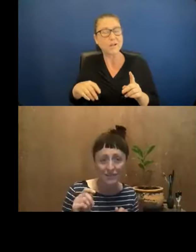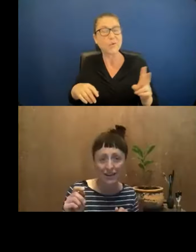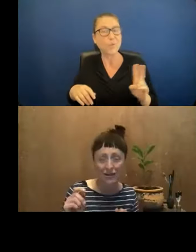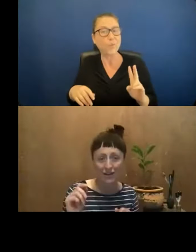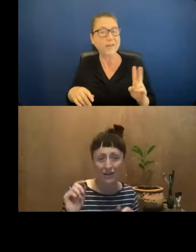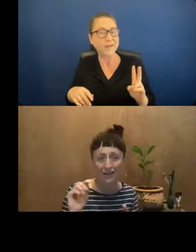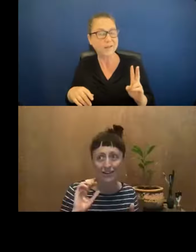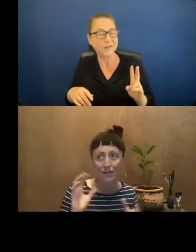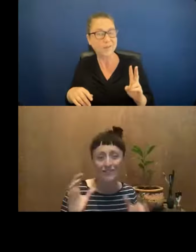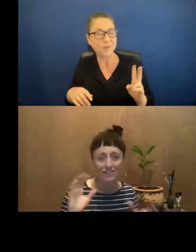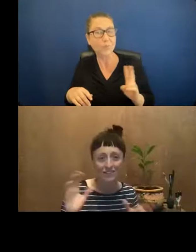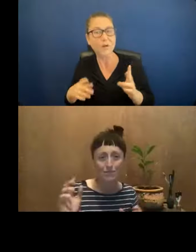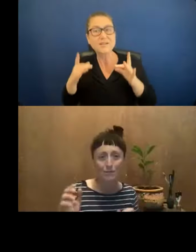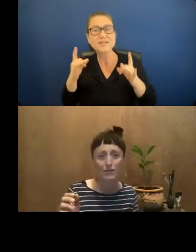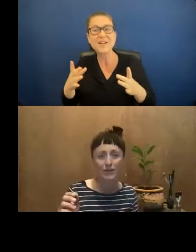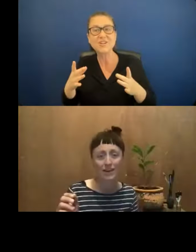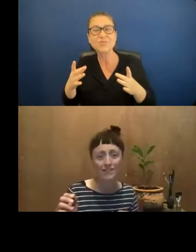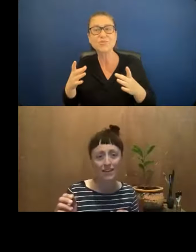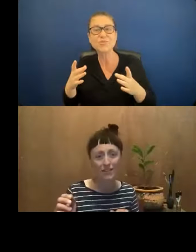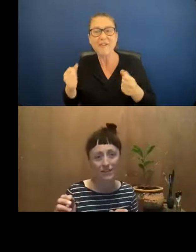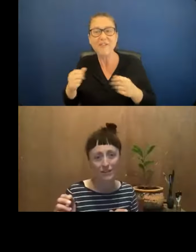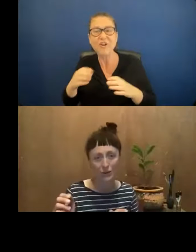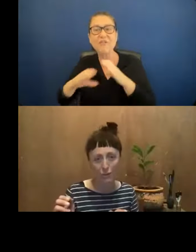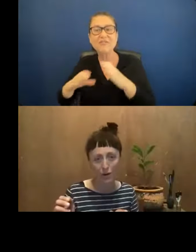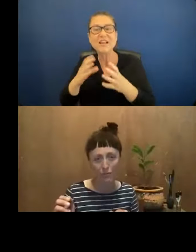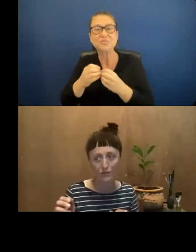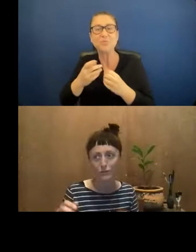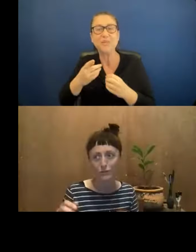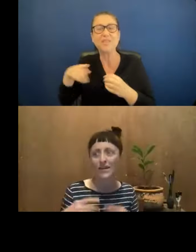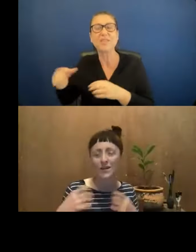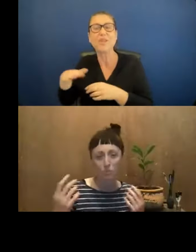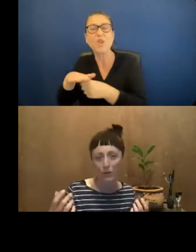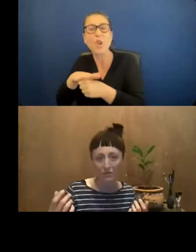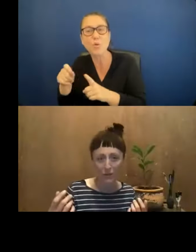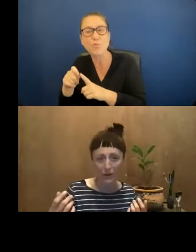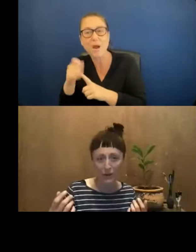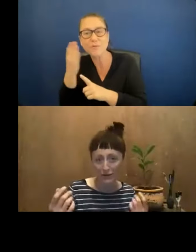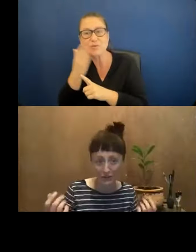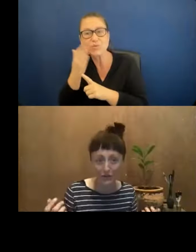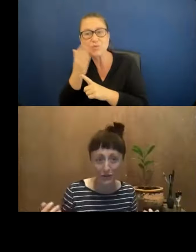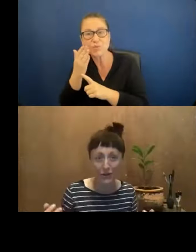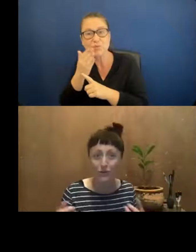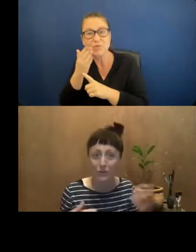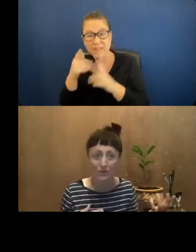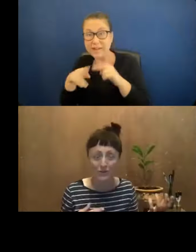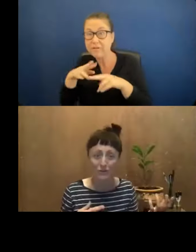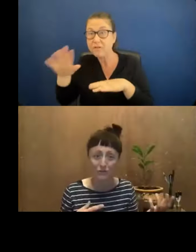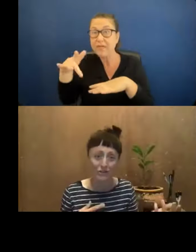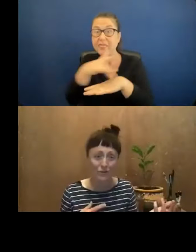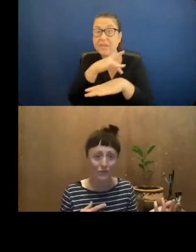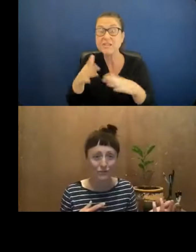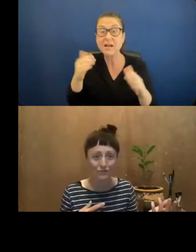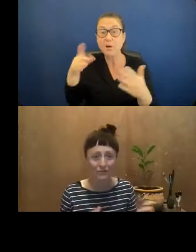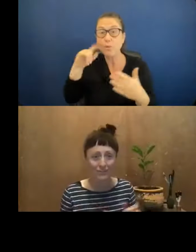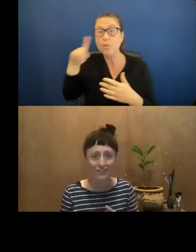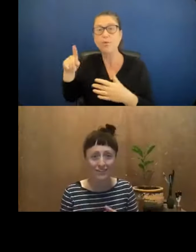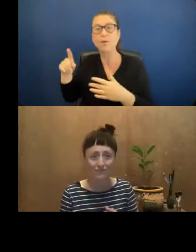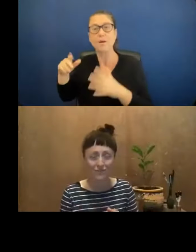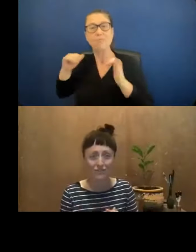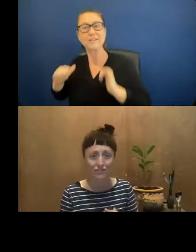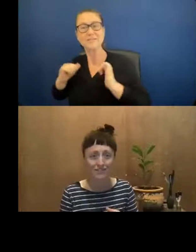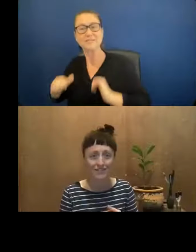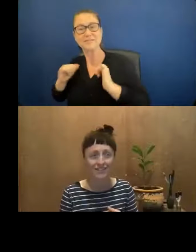to make a conversation happen between us and the local primary school. Whenever we were going to do a show, we would do a dress rehearsal for